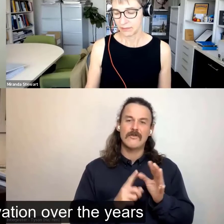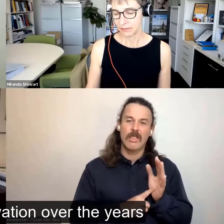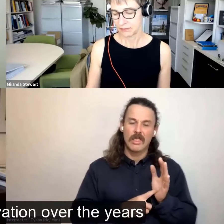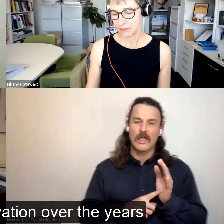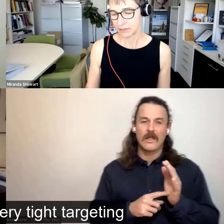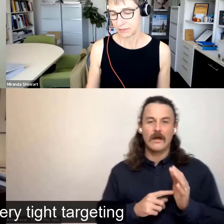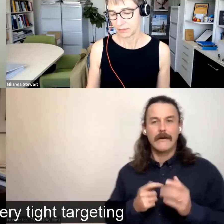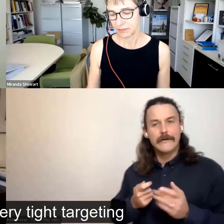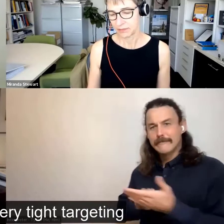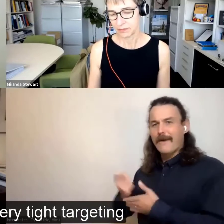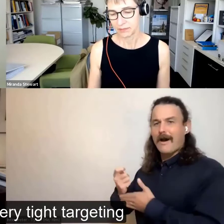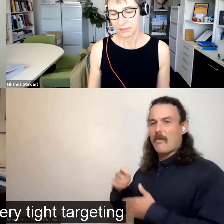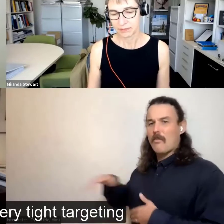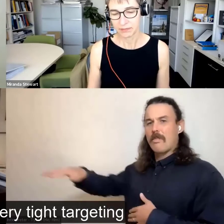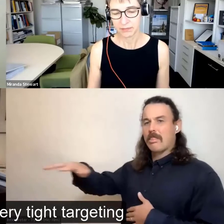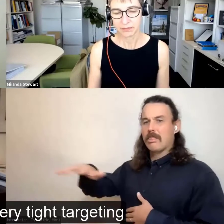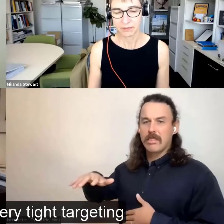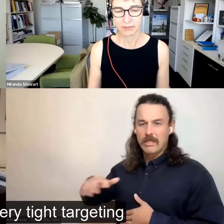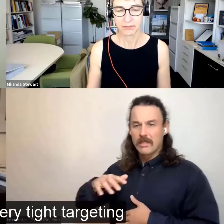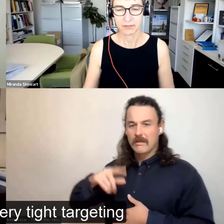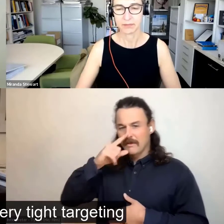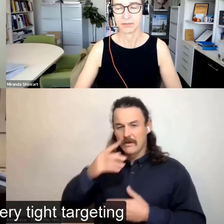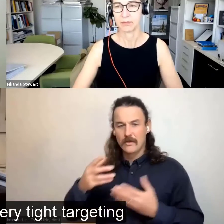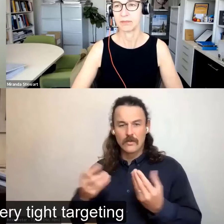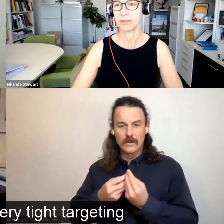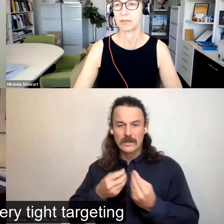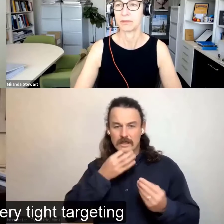observation over the years has been that targeting